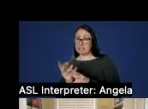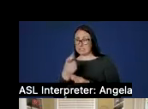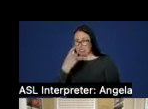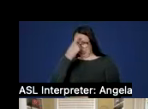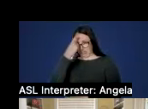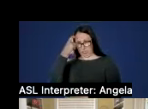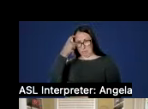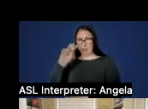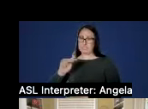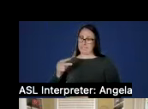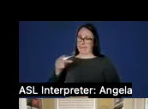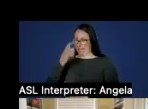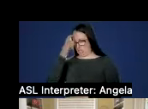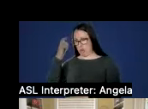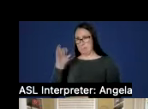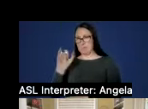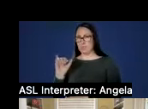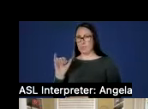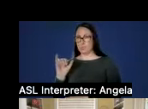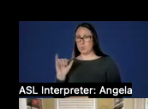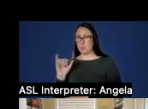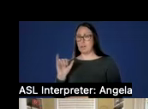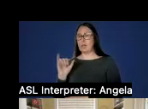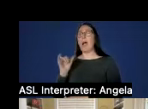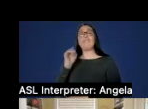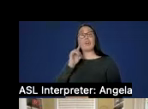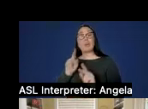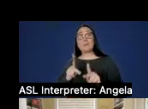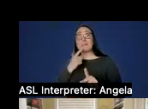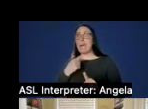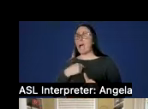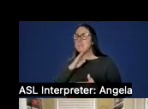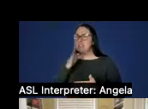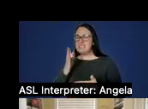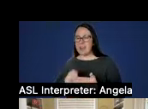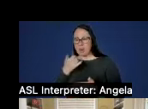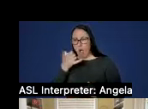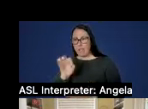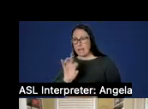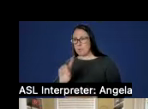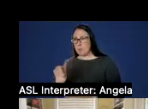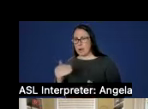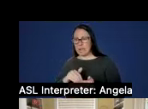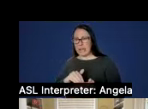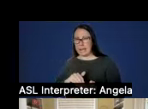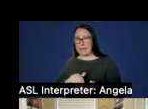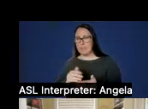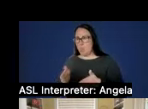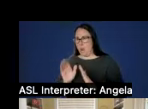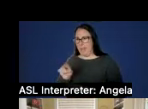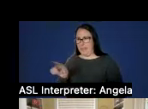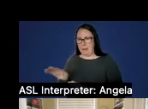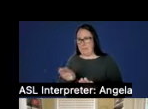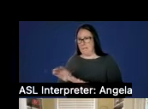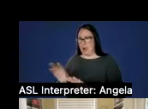heard from folks who said, I'm never going to call 911 ever again. The way that I was treated, or, their reaction made